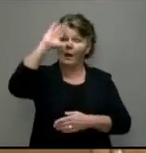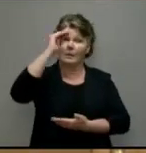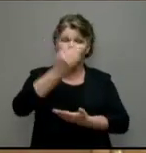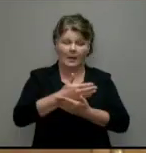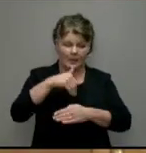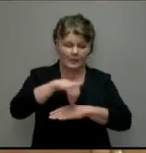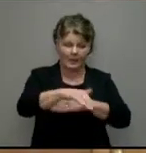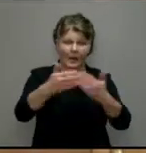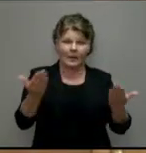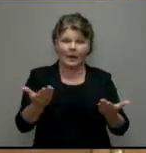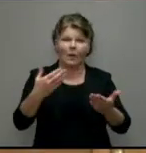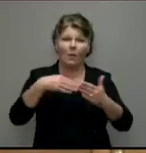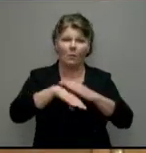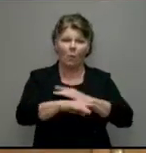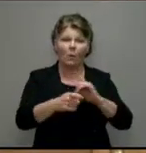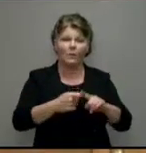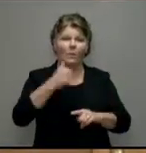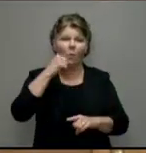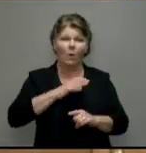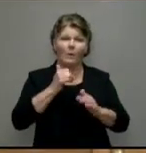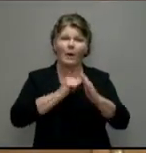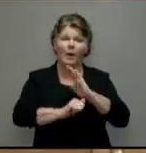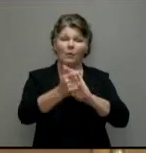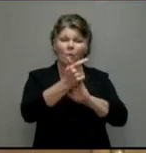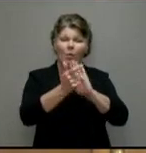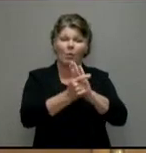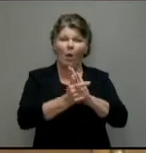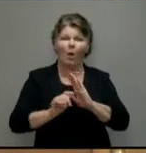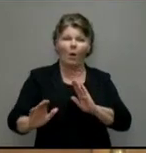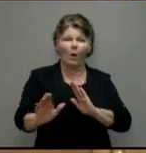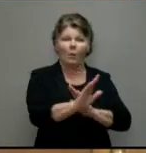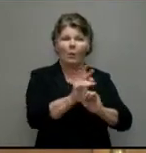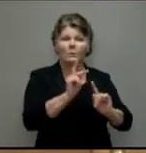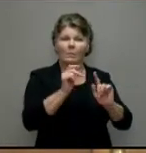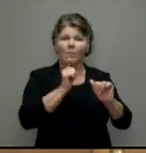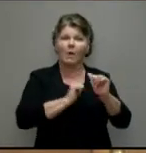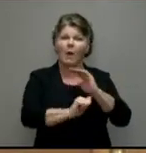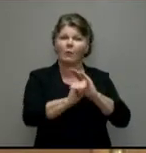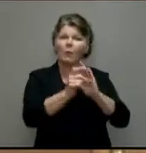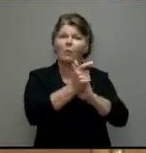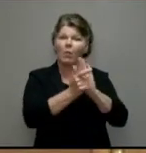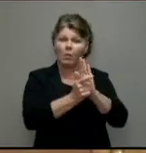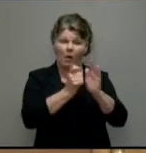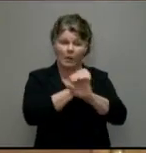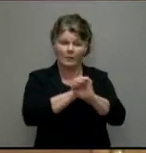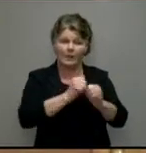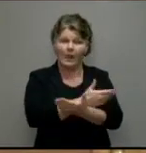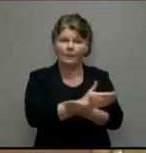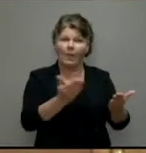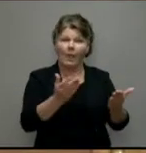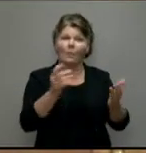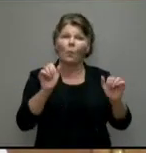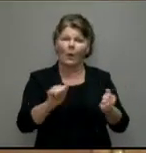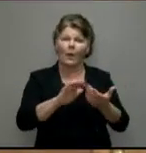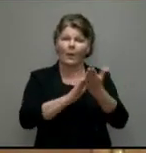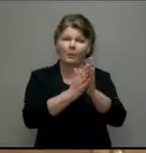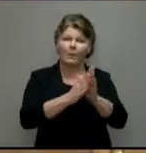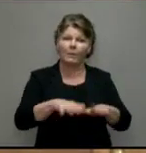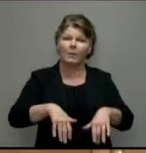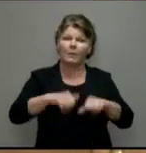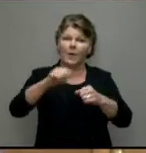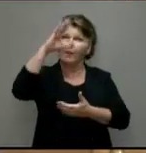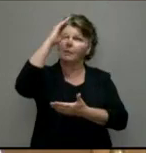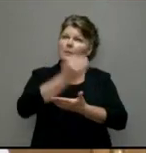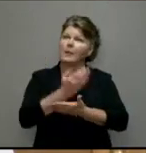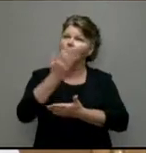of woman, born under the law, to redeem those who were under the law, so that we might receive adoption as sons.